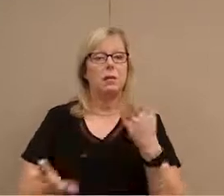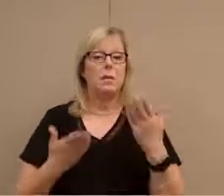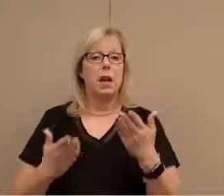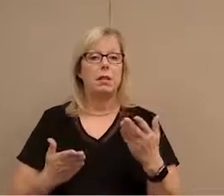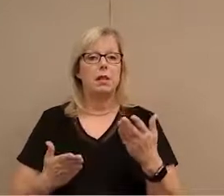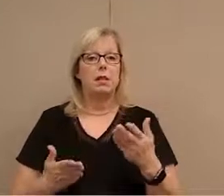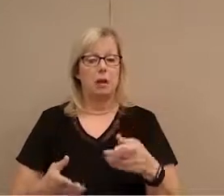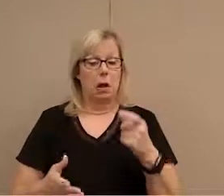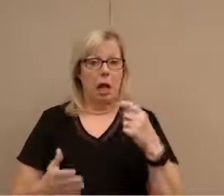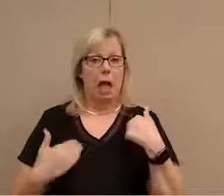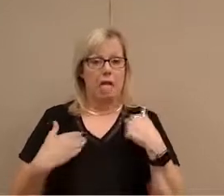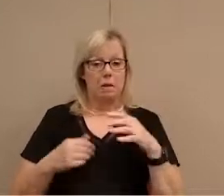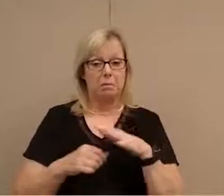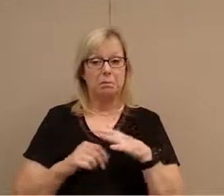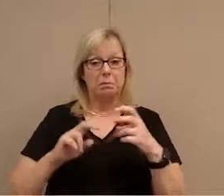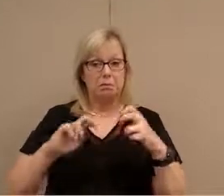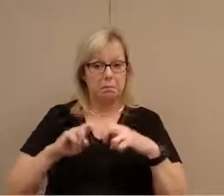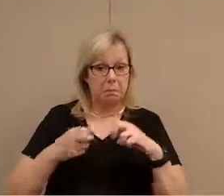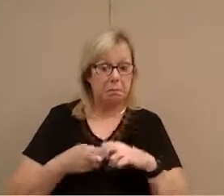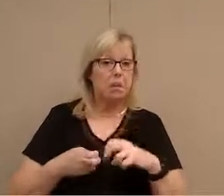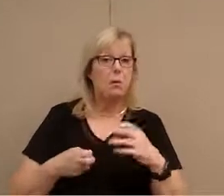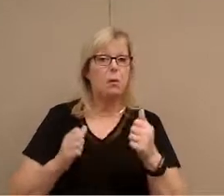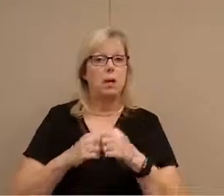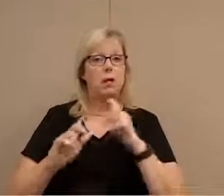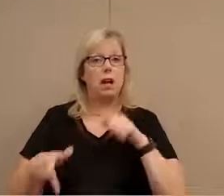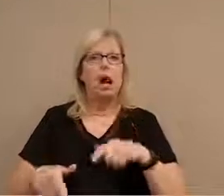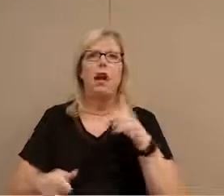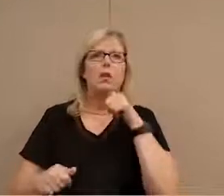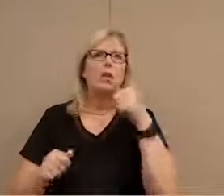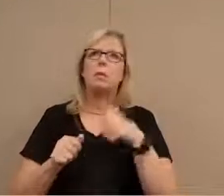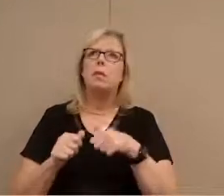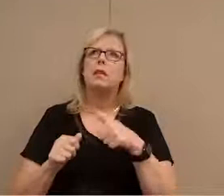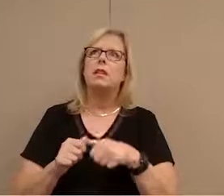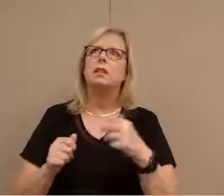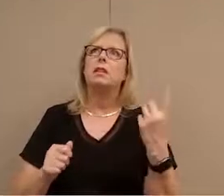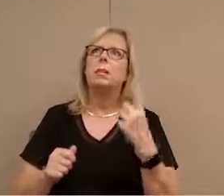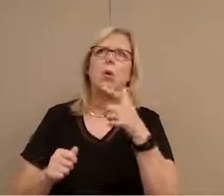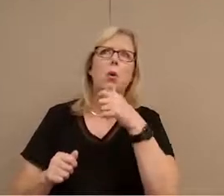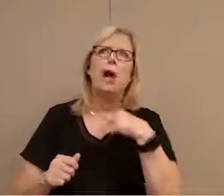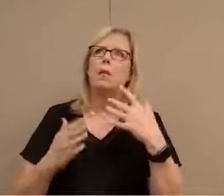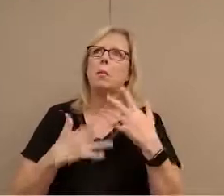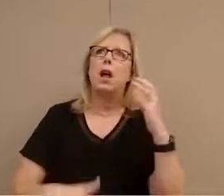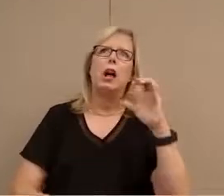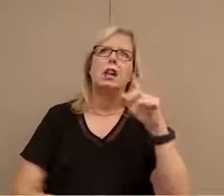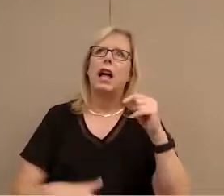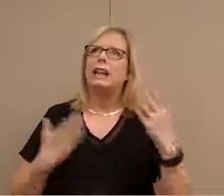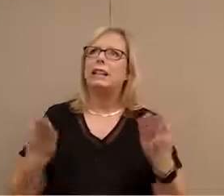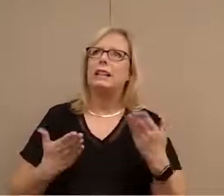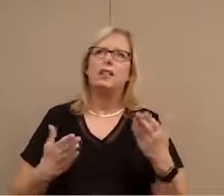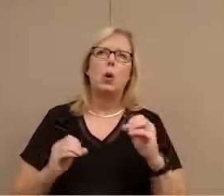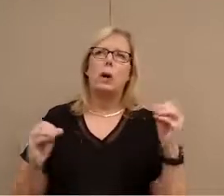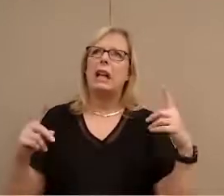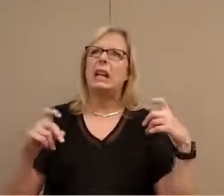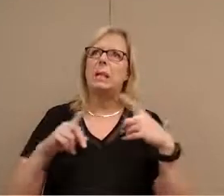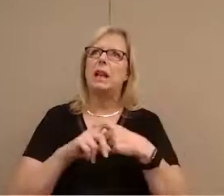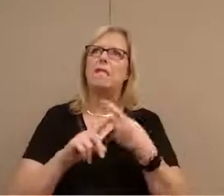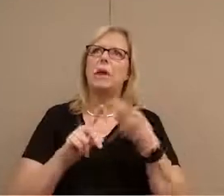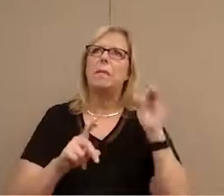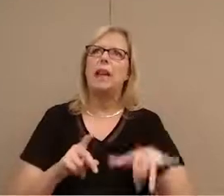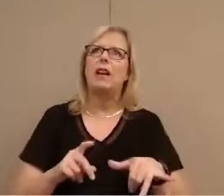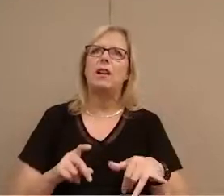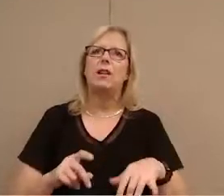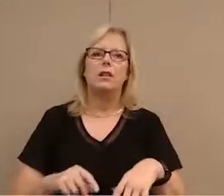localized reaction. I don't even remember seeing anybody who's had blood clots or any complications of that,